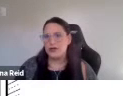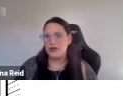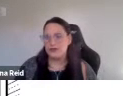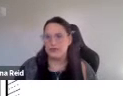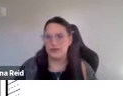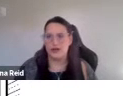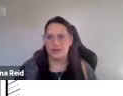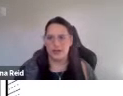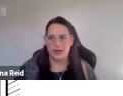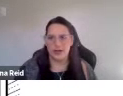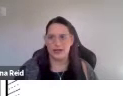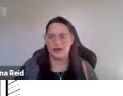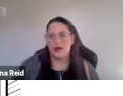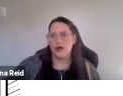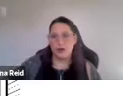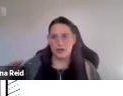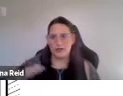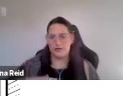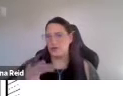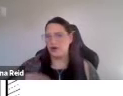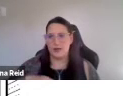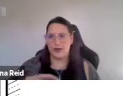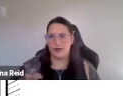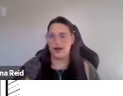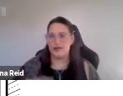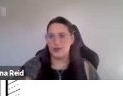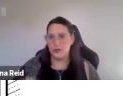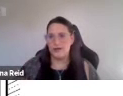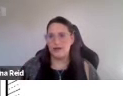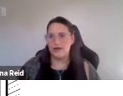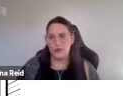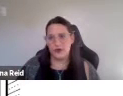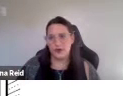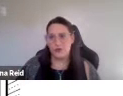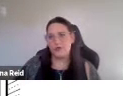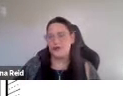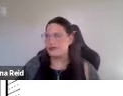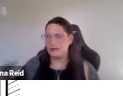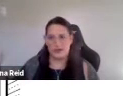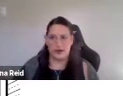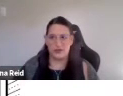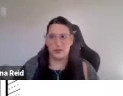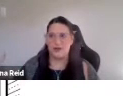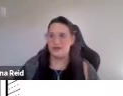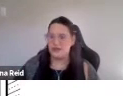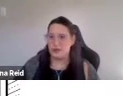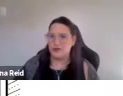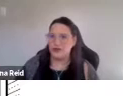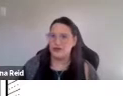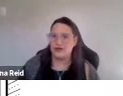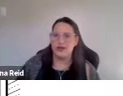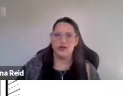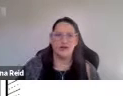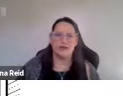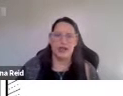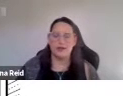all completing research of some kind all the way through, from undergraduate work that you can work on with professors to graduate work to